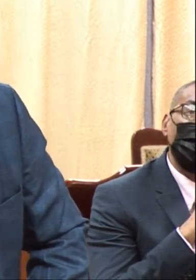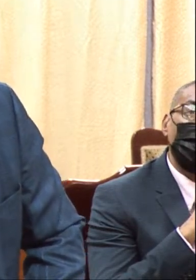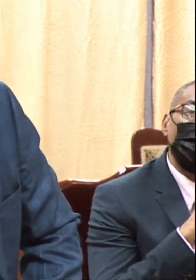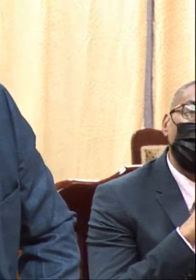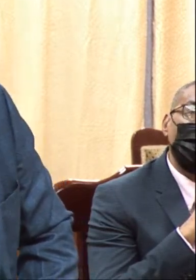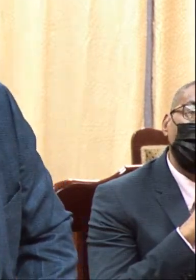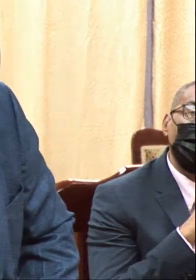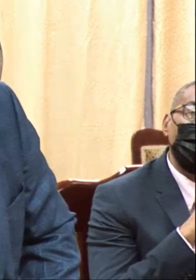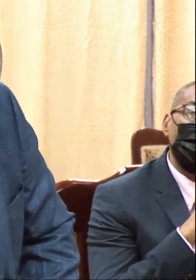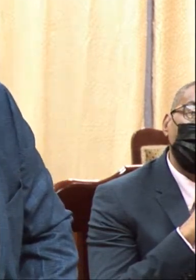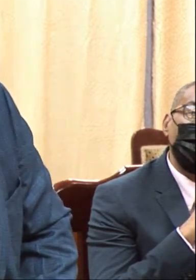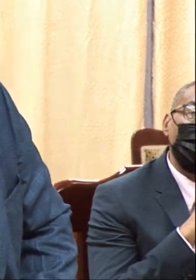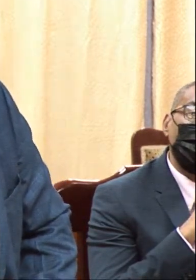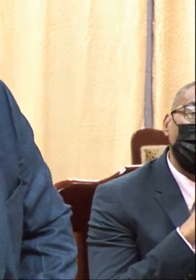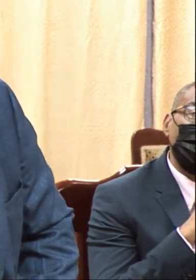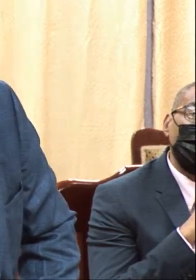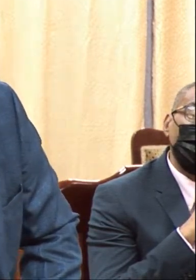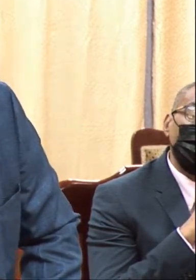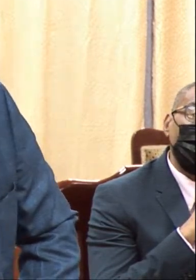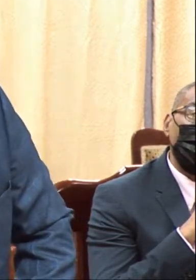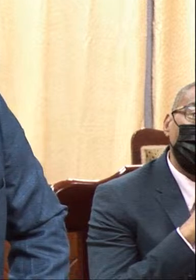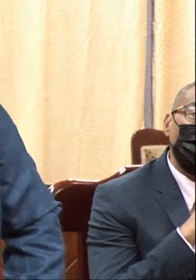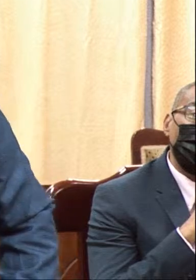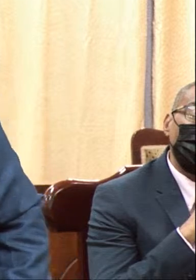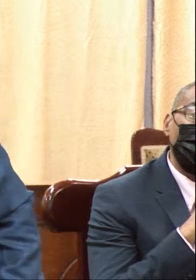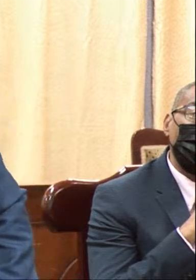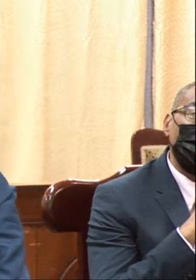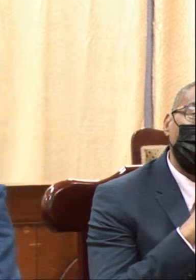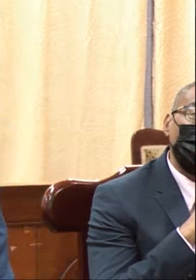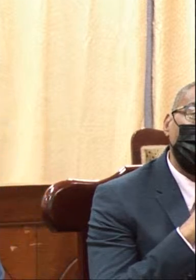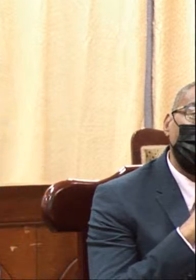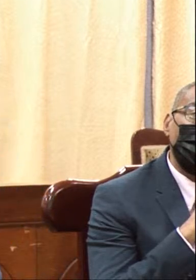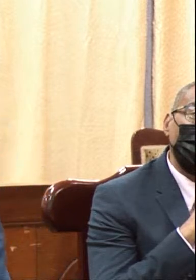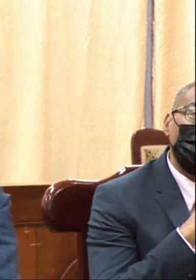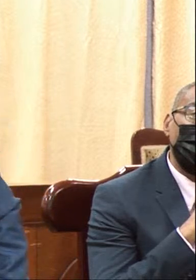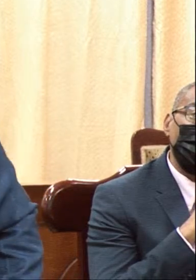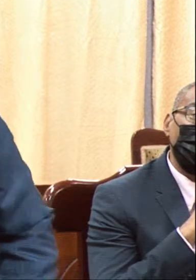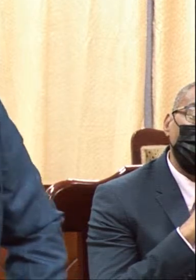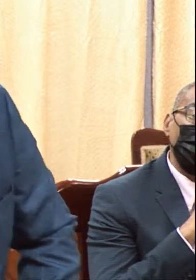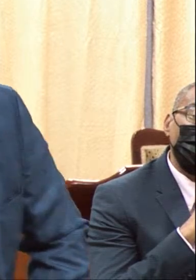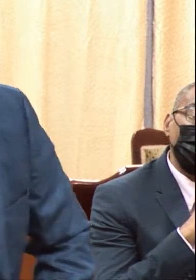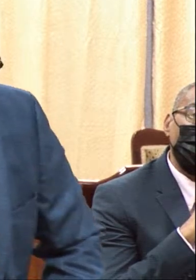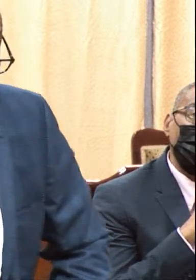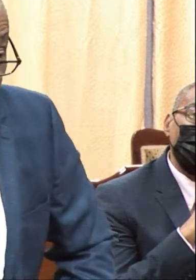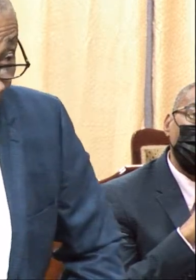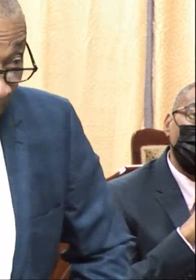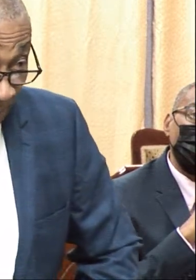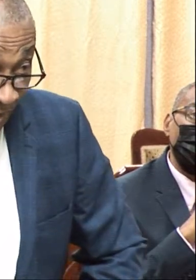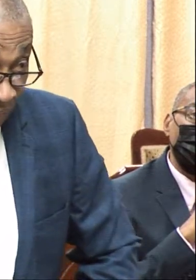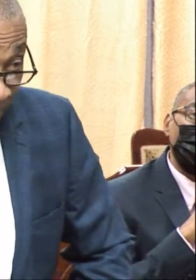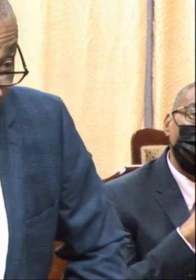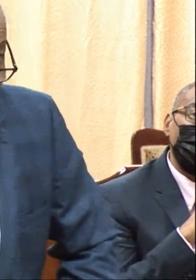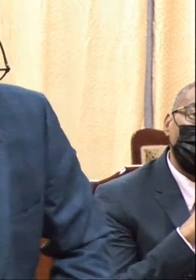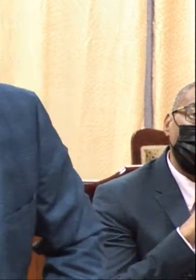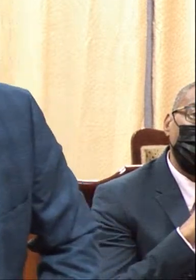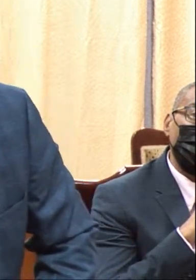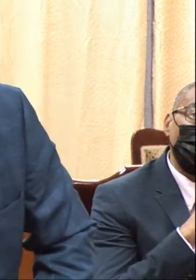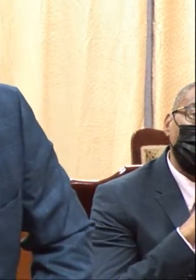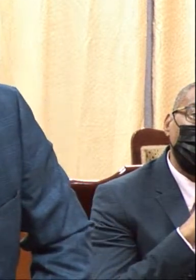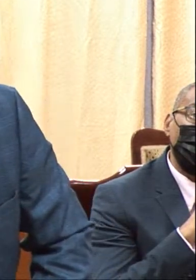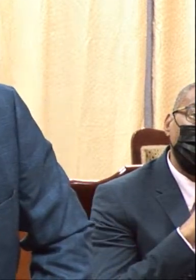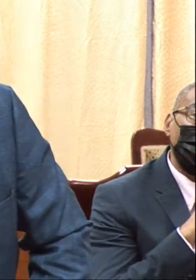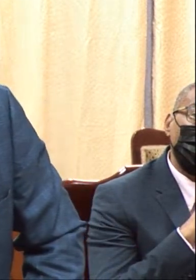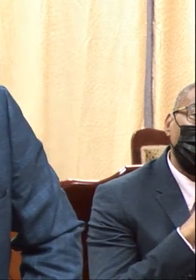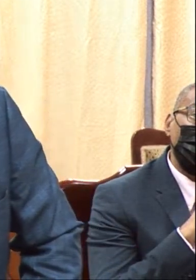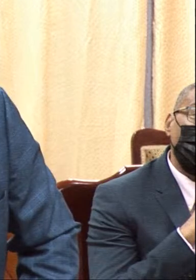Attorney General just said, with reference to communication from the substantive leader of the House to myself, I checked my